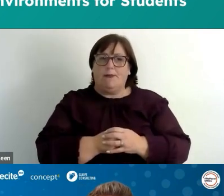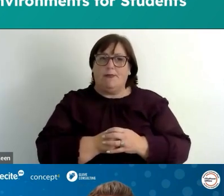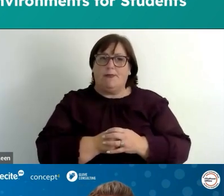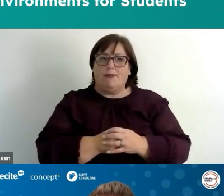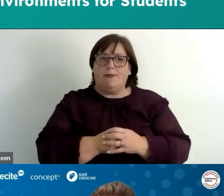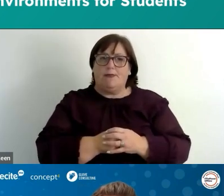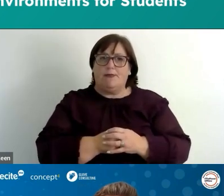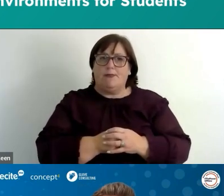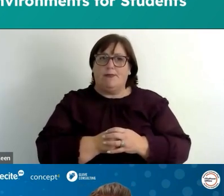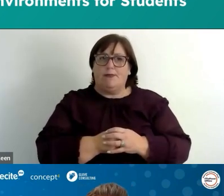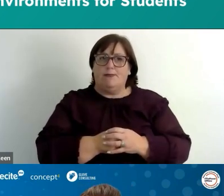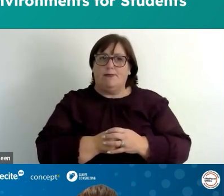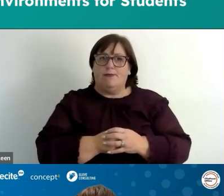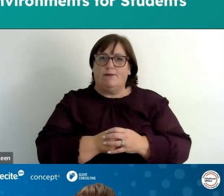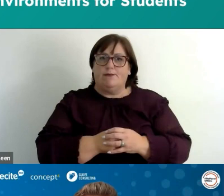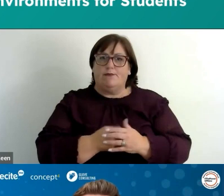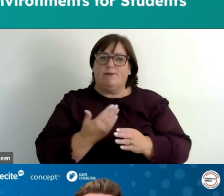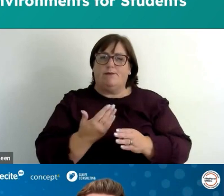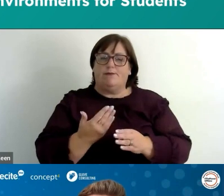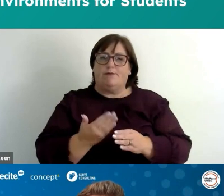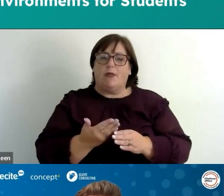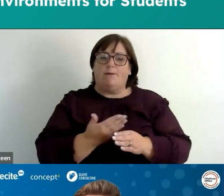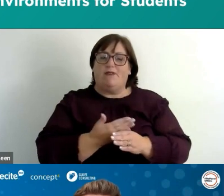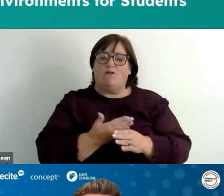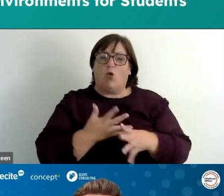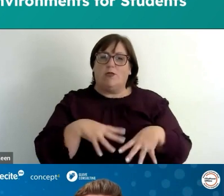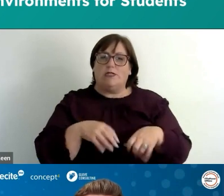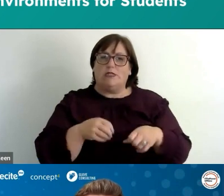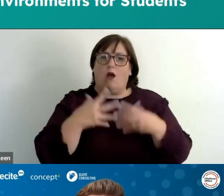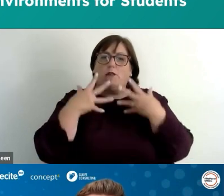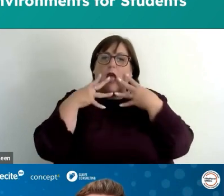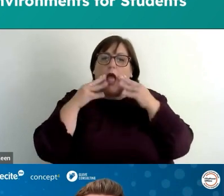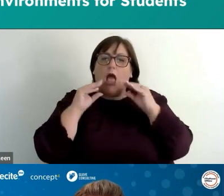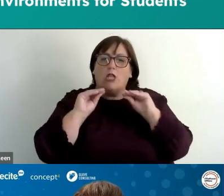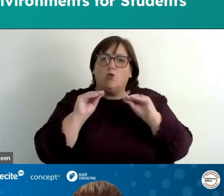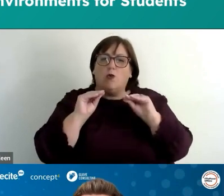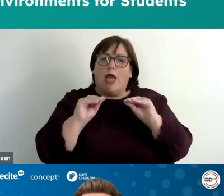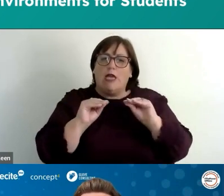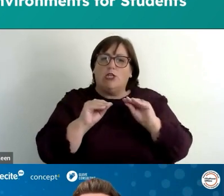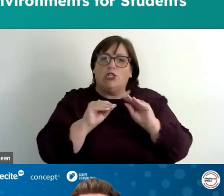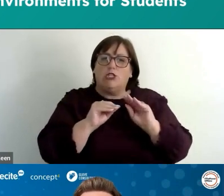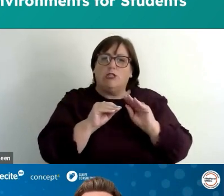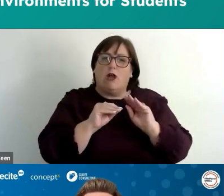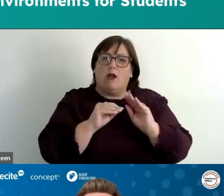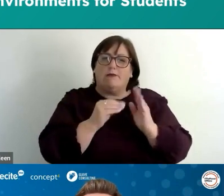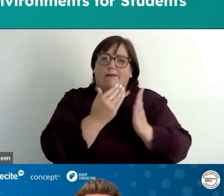So before we go into some education facts, I thought it'd be best off sort of setting the scene